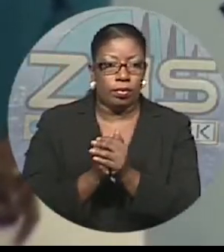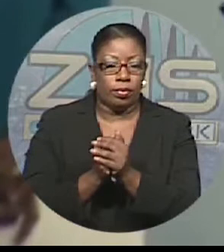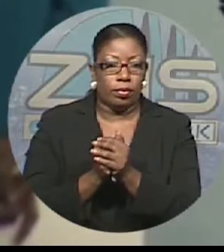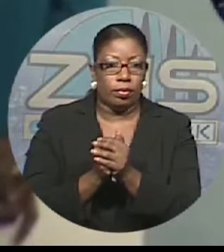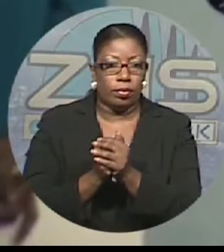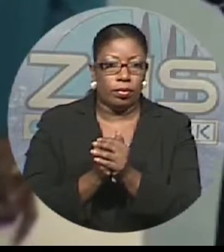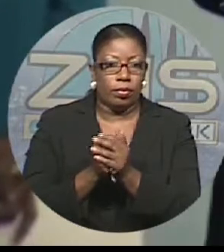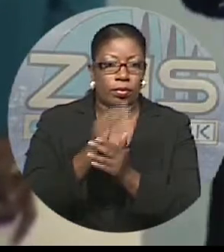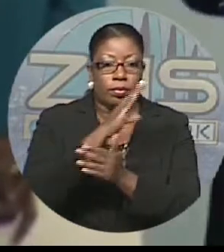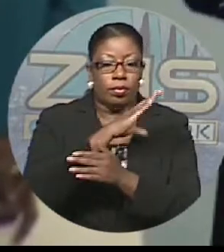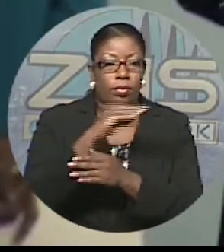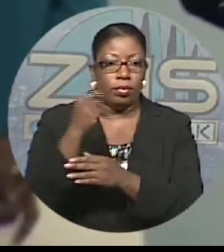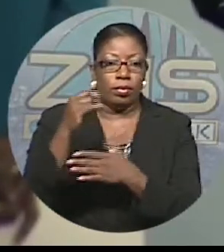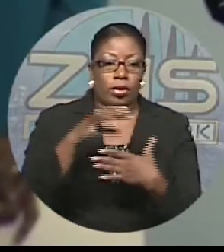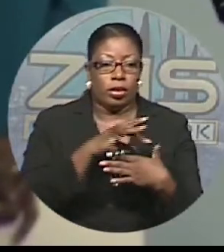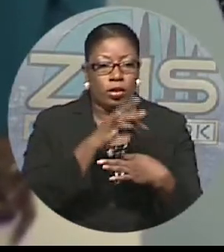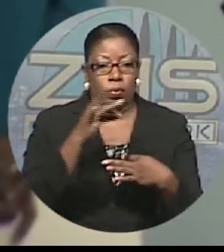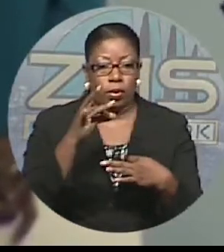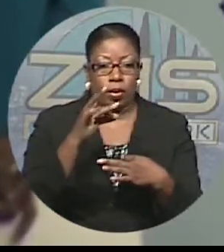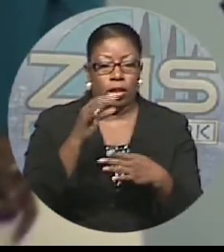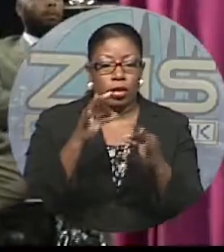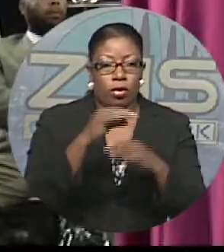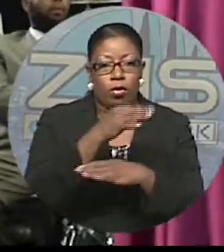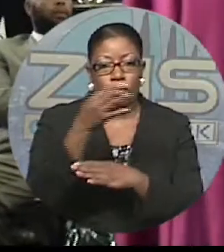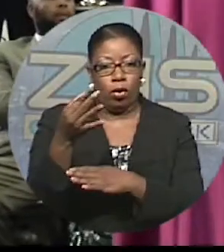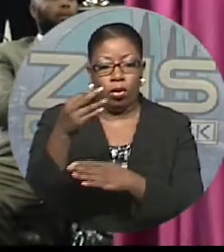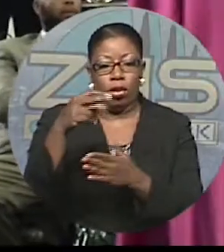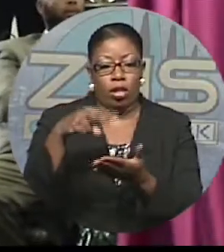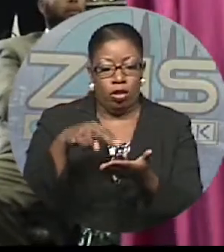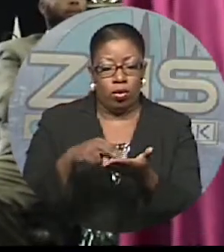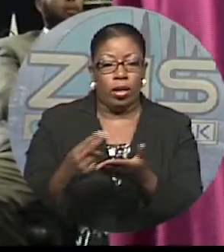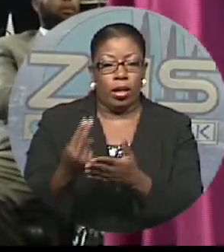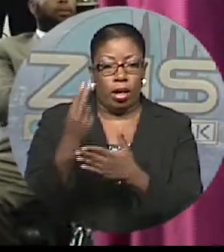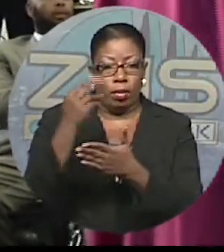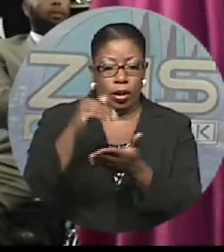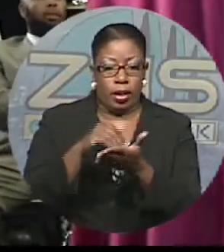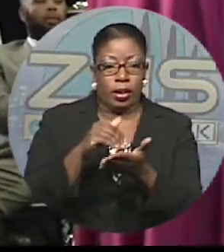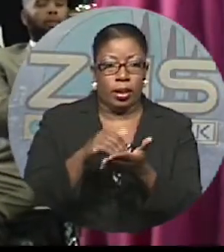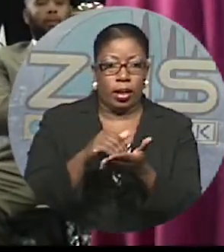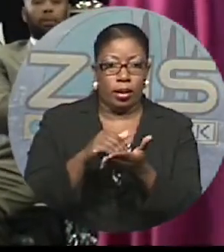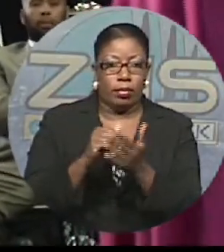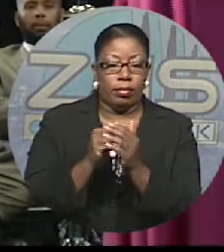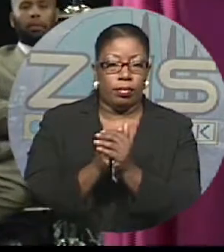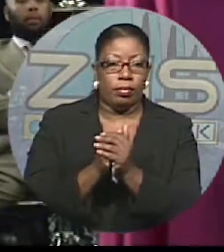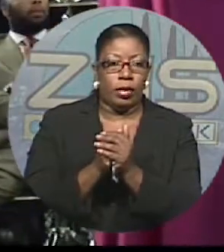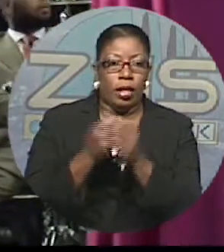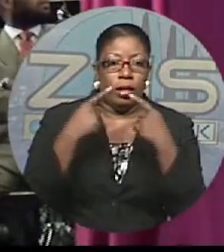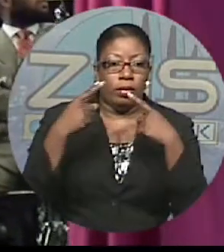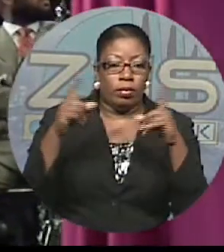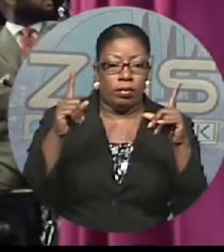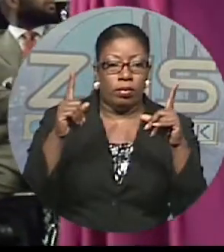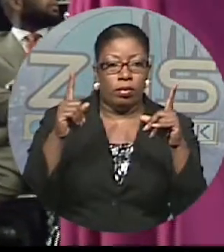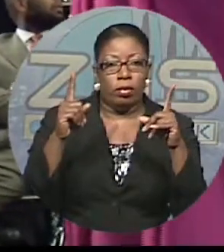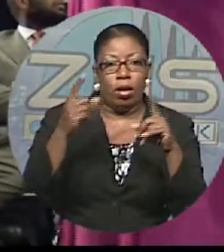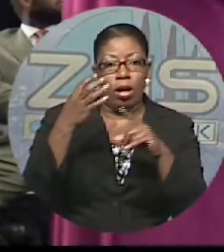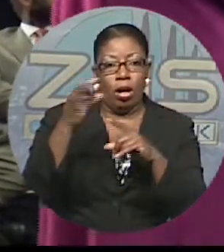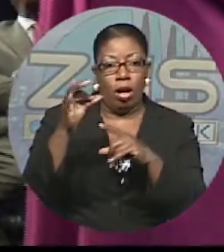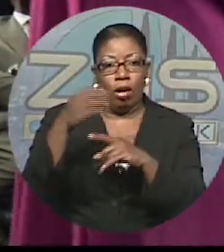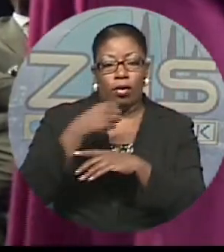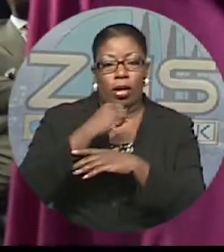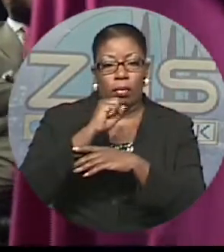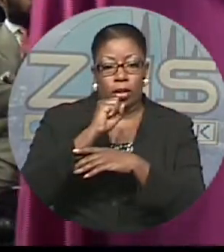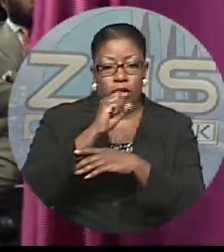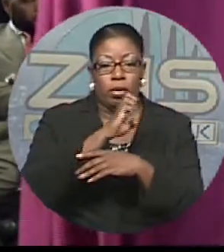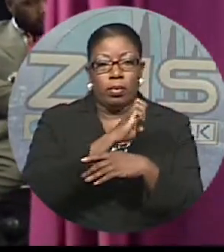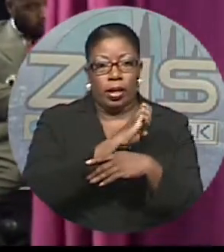and the spirit that if you're knocked down, you get back up. The success and popularity of Bishop Ellis in the global religious arena continues